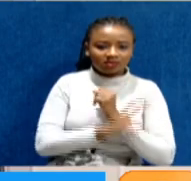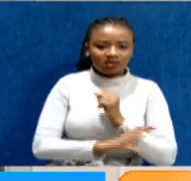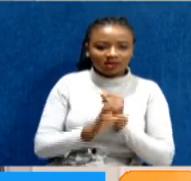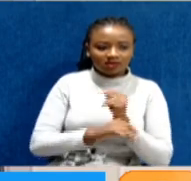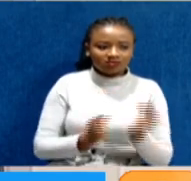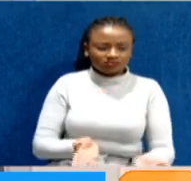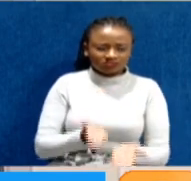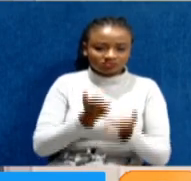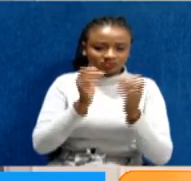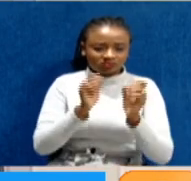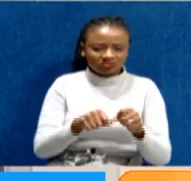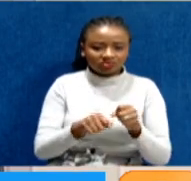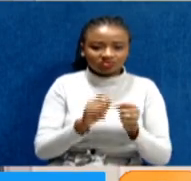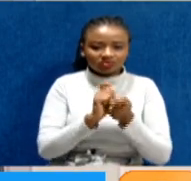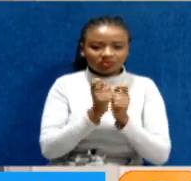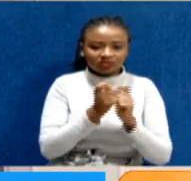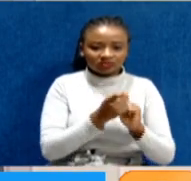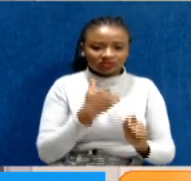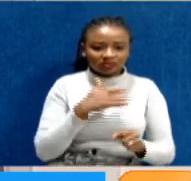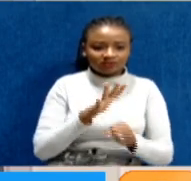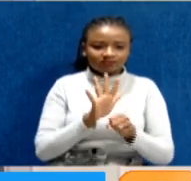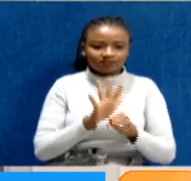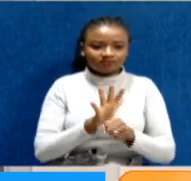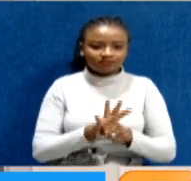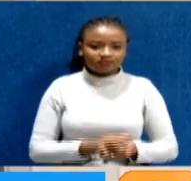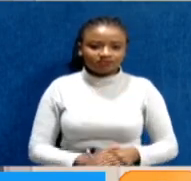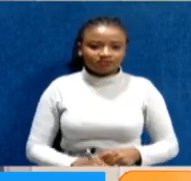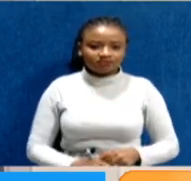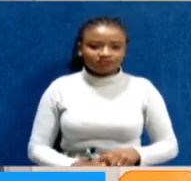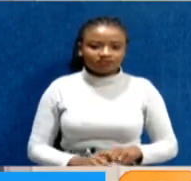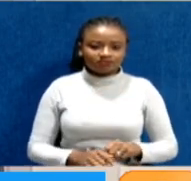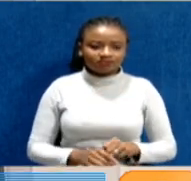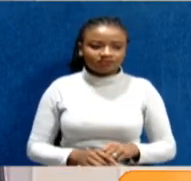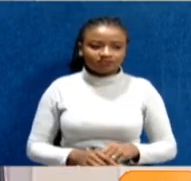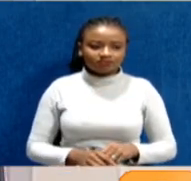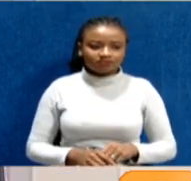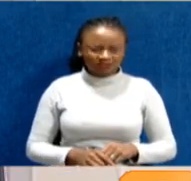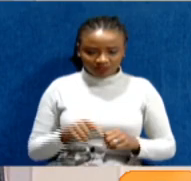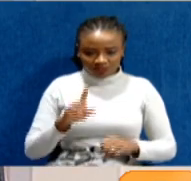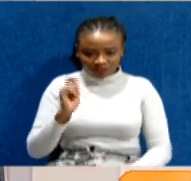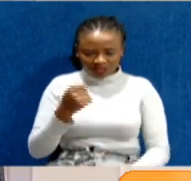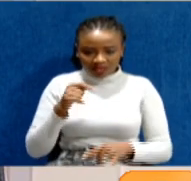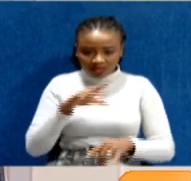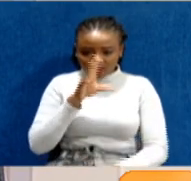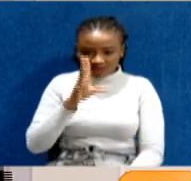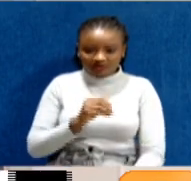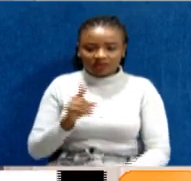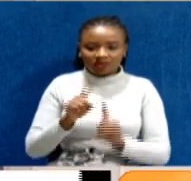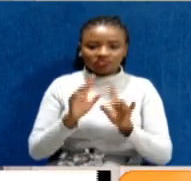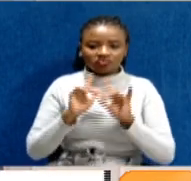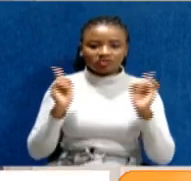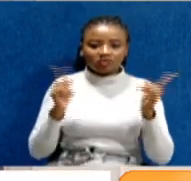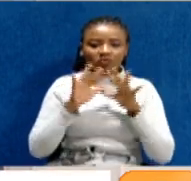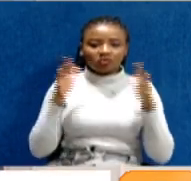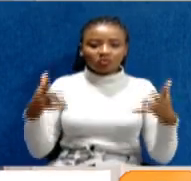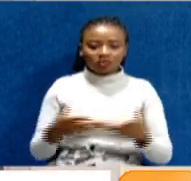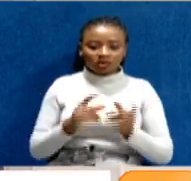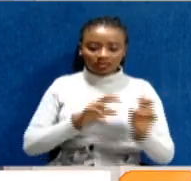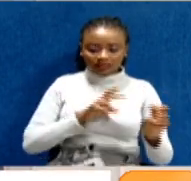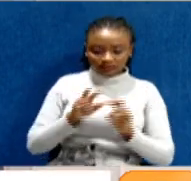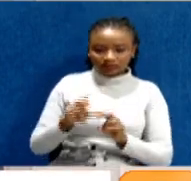for a lot of change, and it will actually be a country for reference, not only in Africa, but even in the whole globe, because this